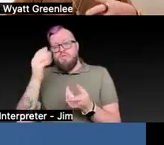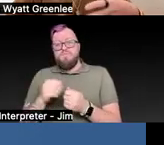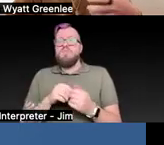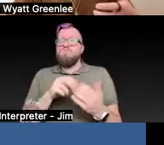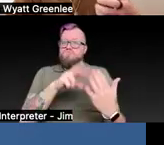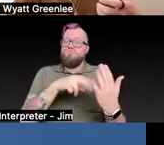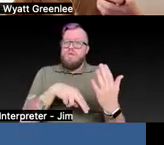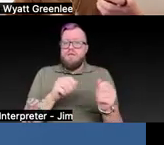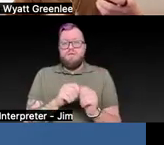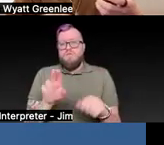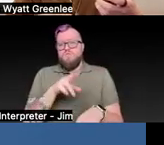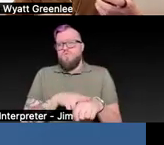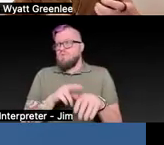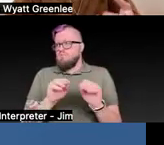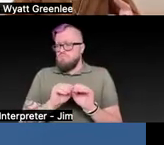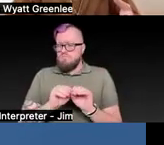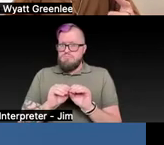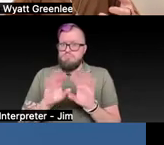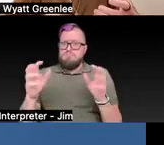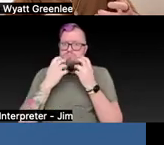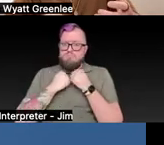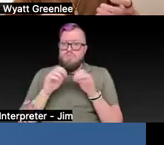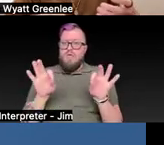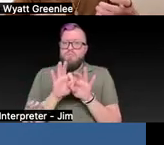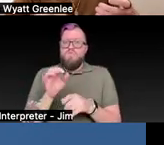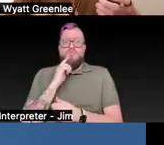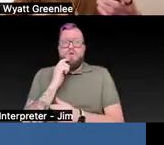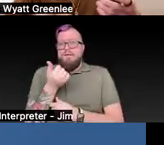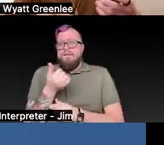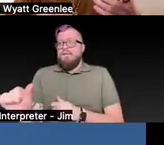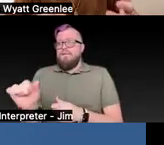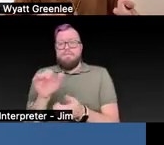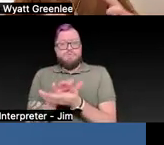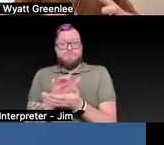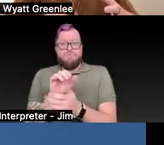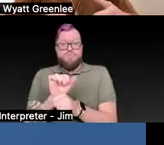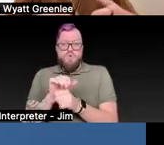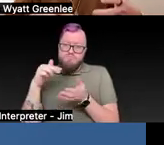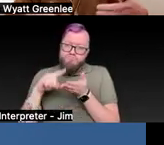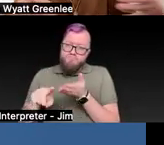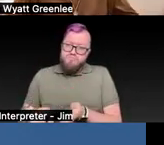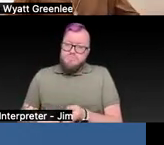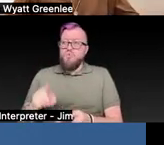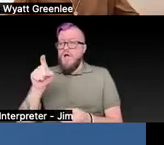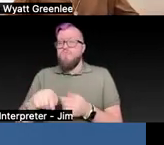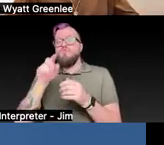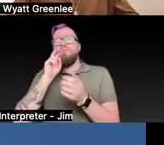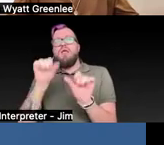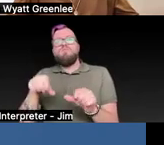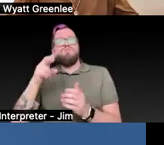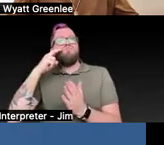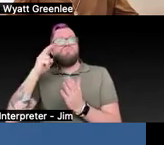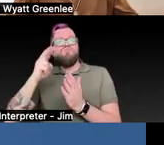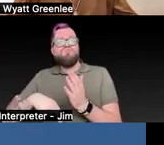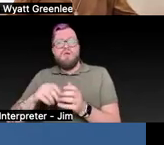is terribly important for just about any academic work, because among other things, you have to read a lot of the things that other